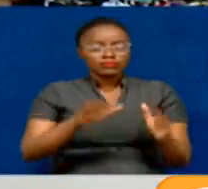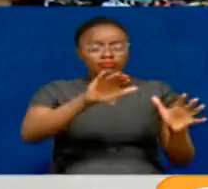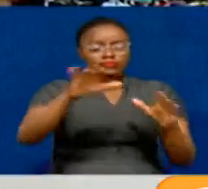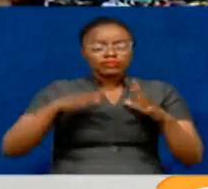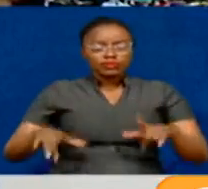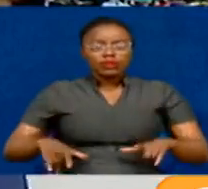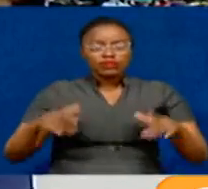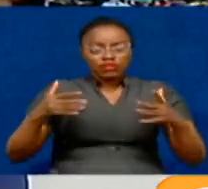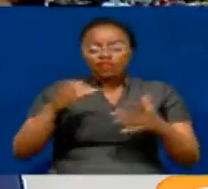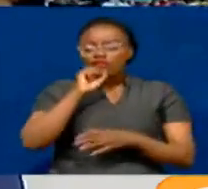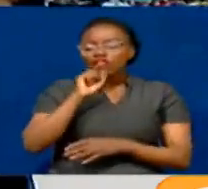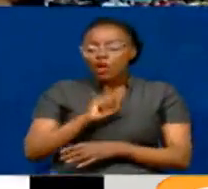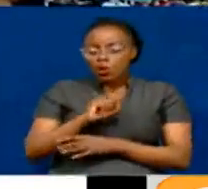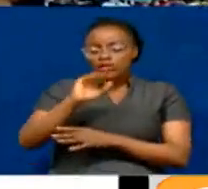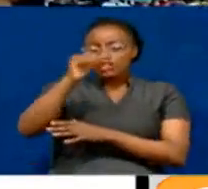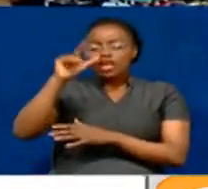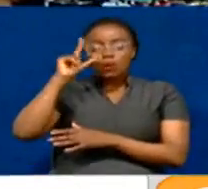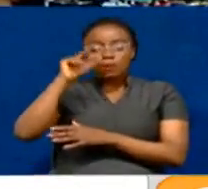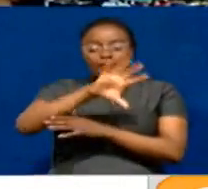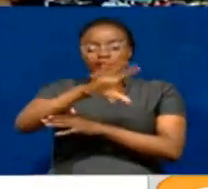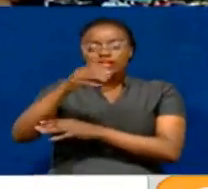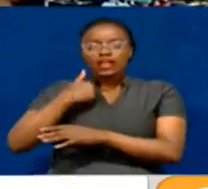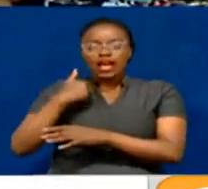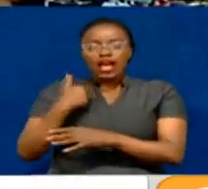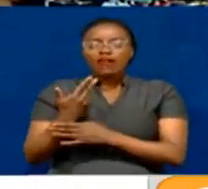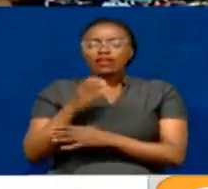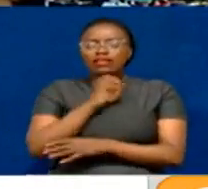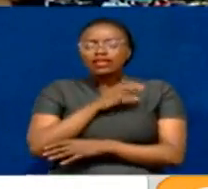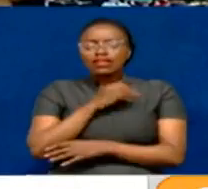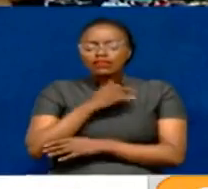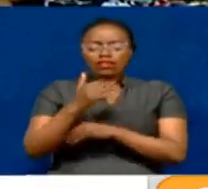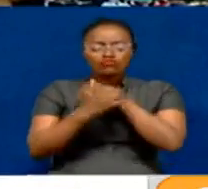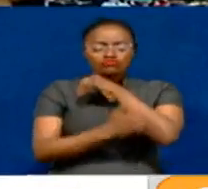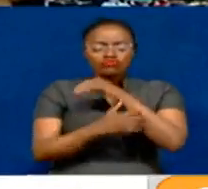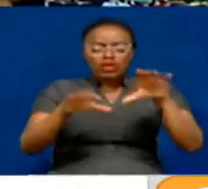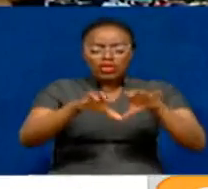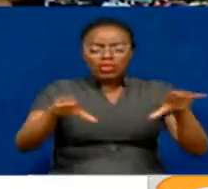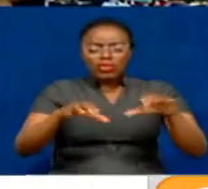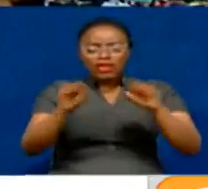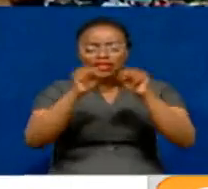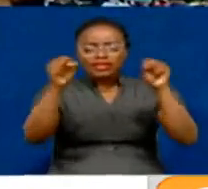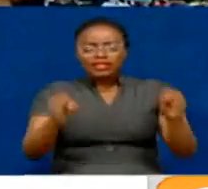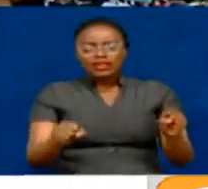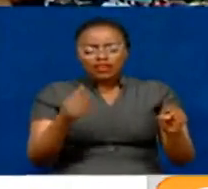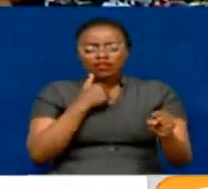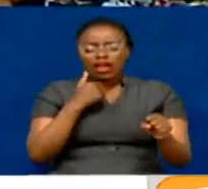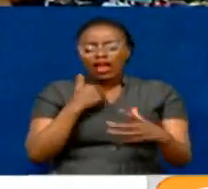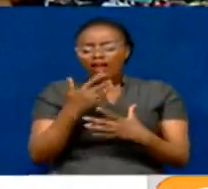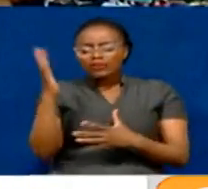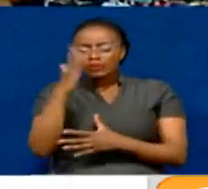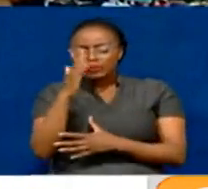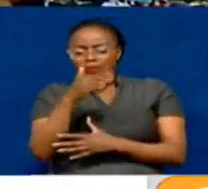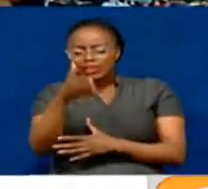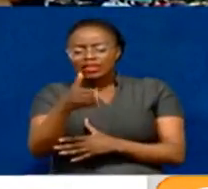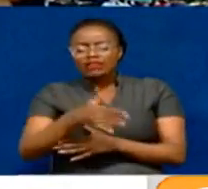And residents of Old Town in Mombasa County have decried the poor drainage system. Raw sewage has found its way